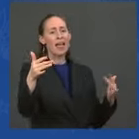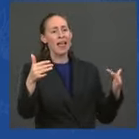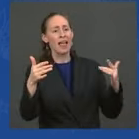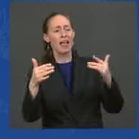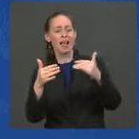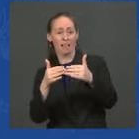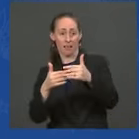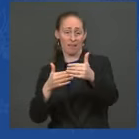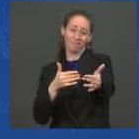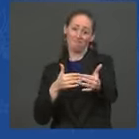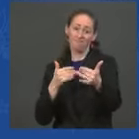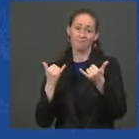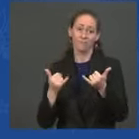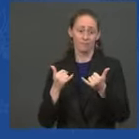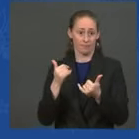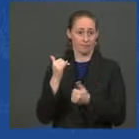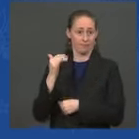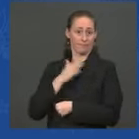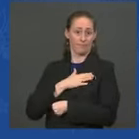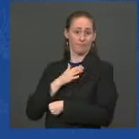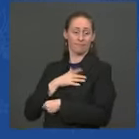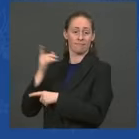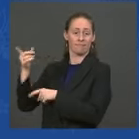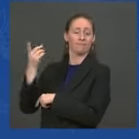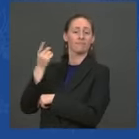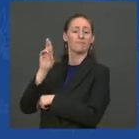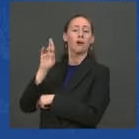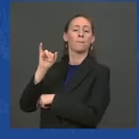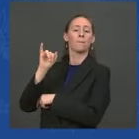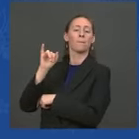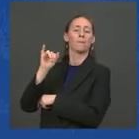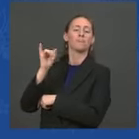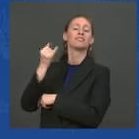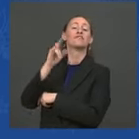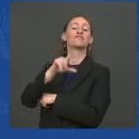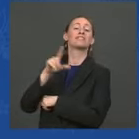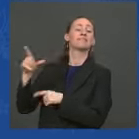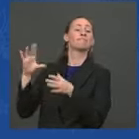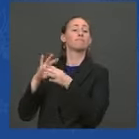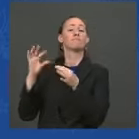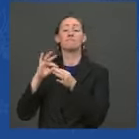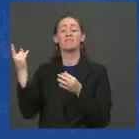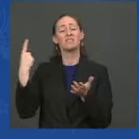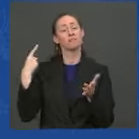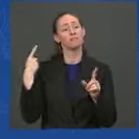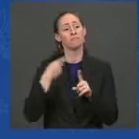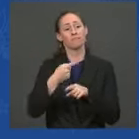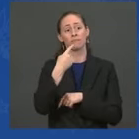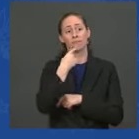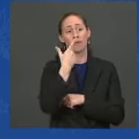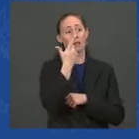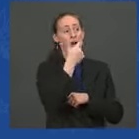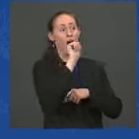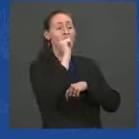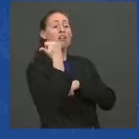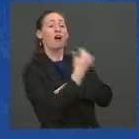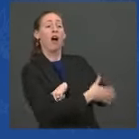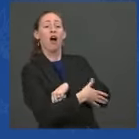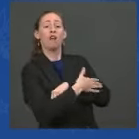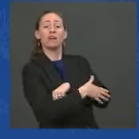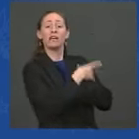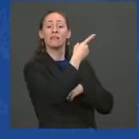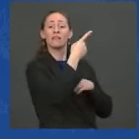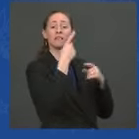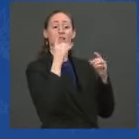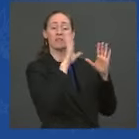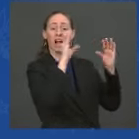has an expression she's used for real. Any country that educates us will outcompete us. Any country that out-educates us